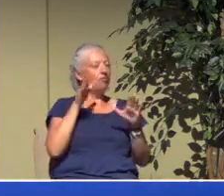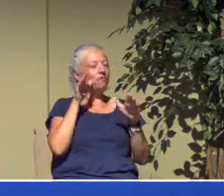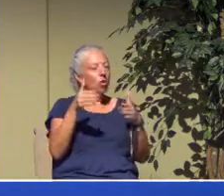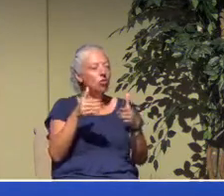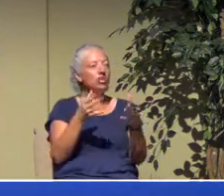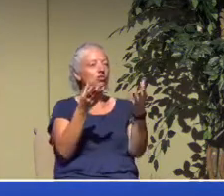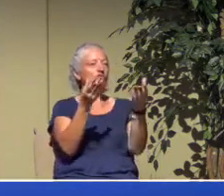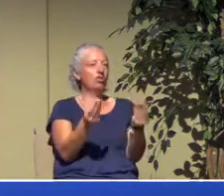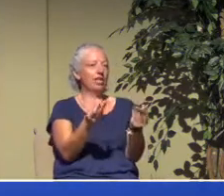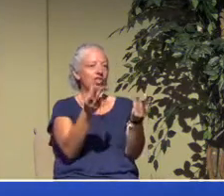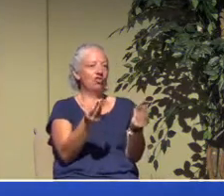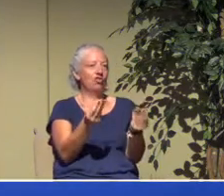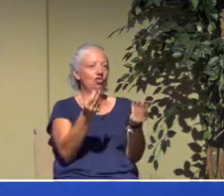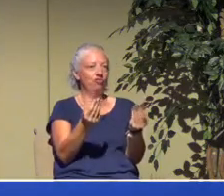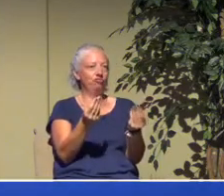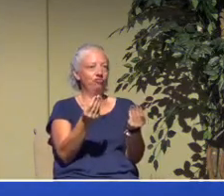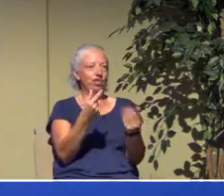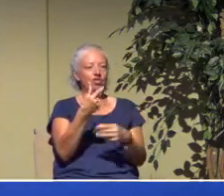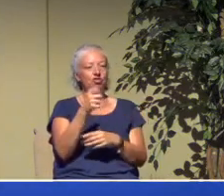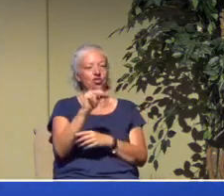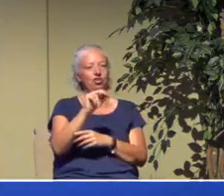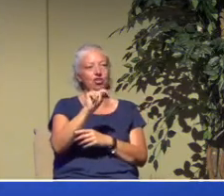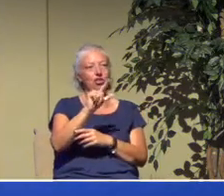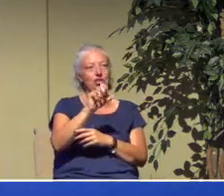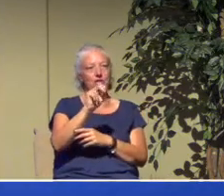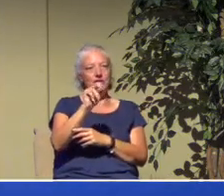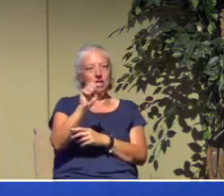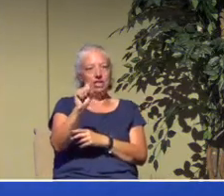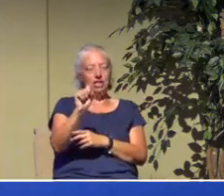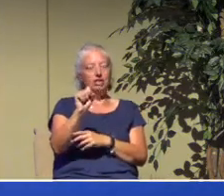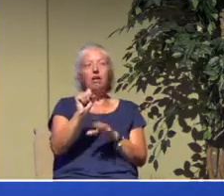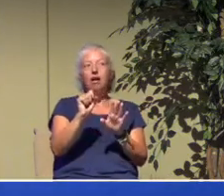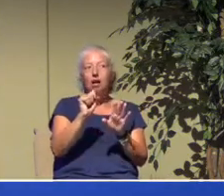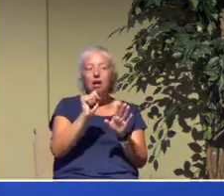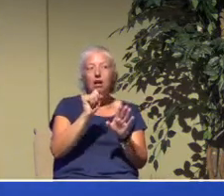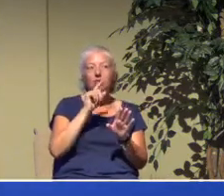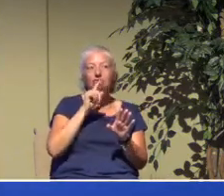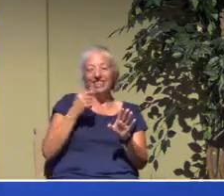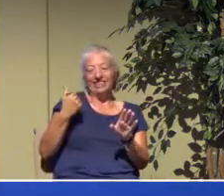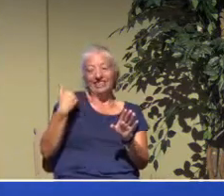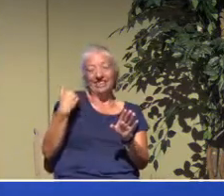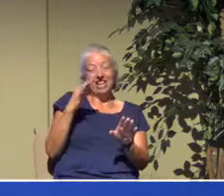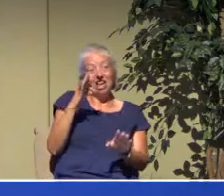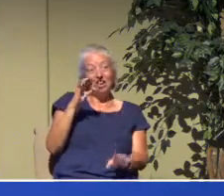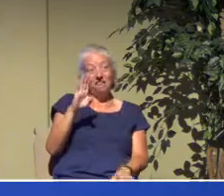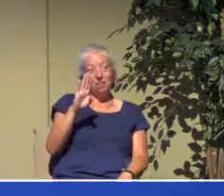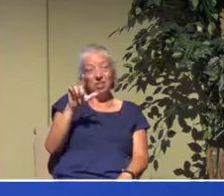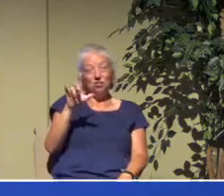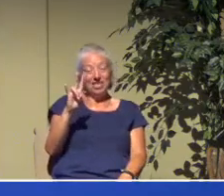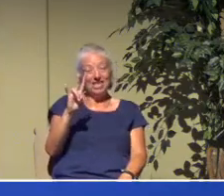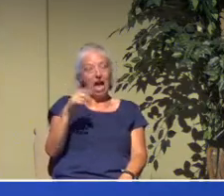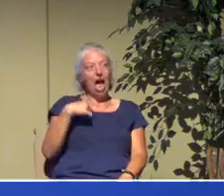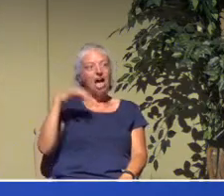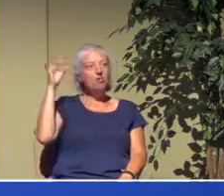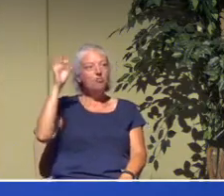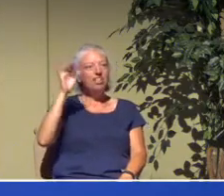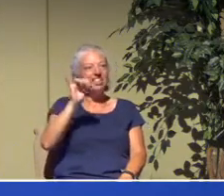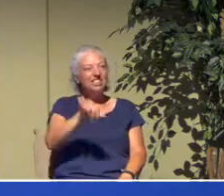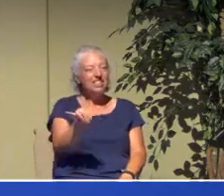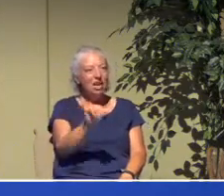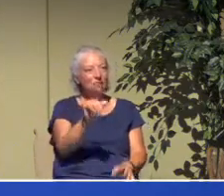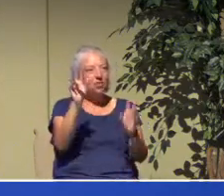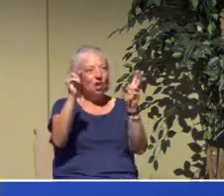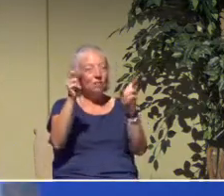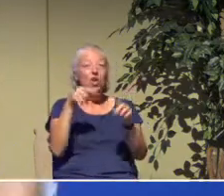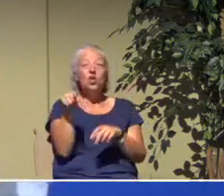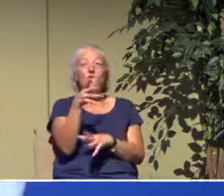on gentleness. But here's the thing. I actually preached on gentleness on February 27th. So if you want to hear all about gentleness, listen to